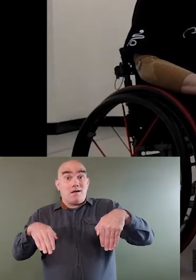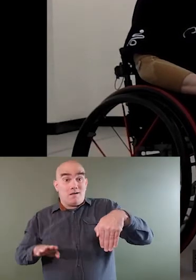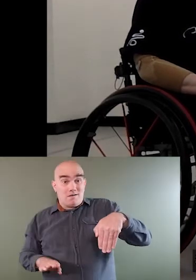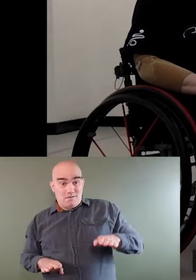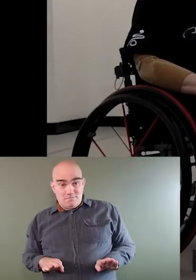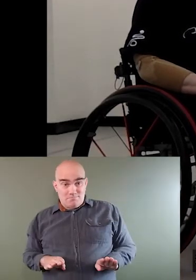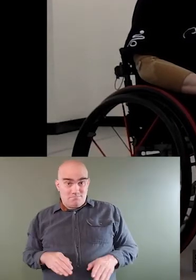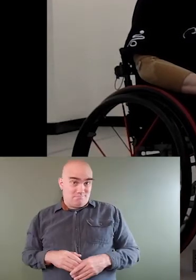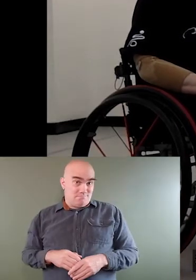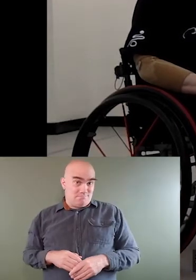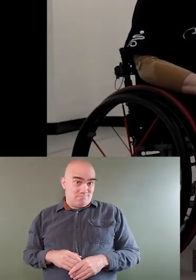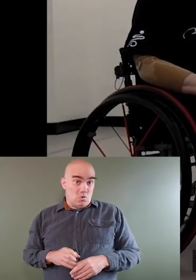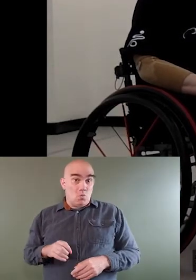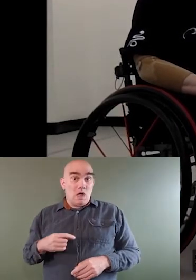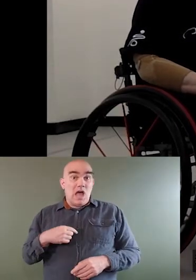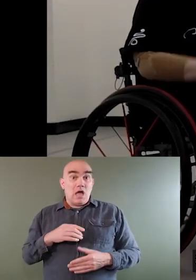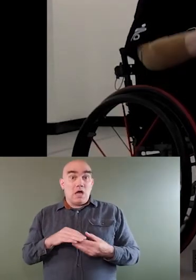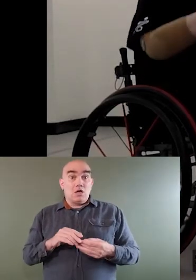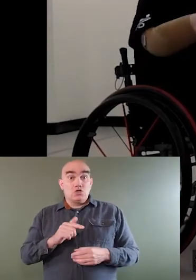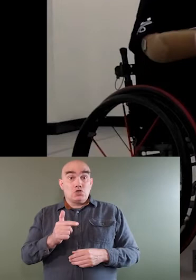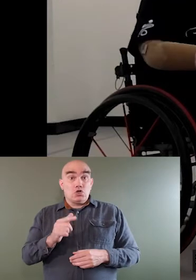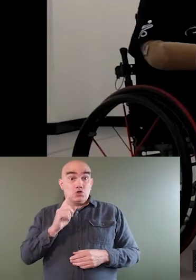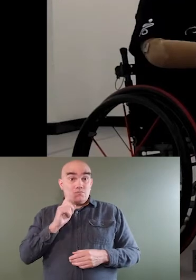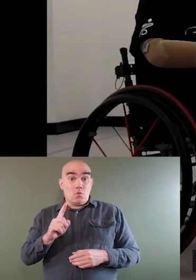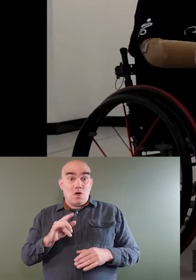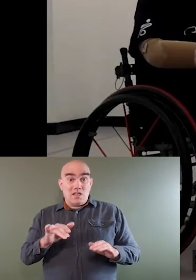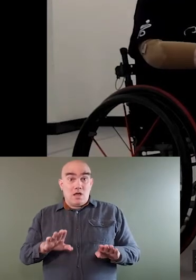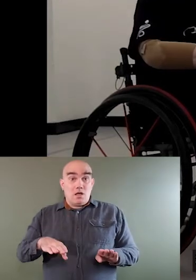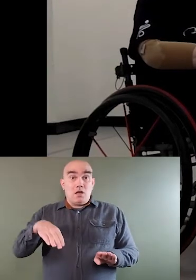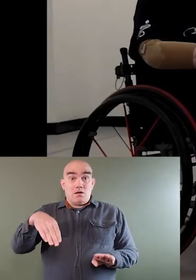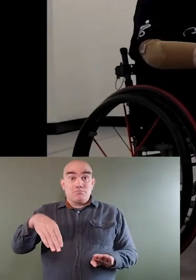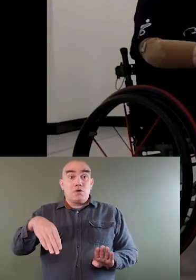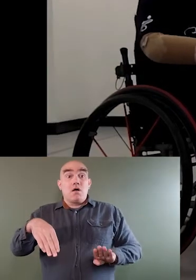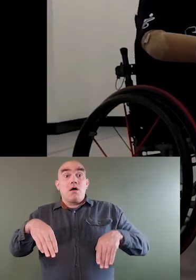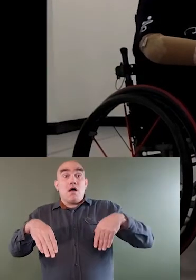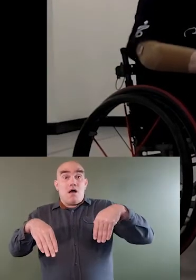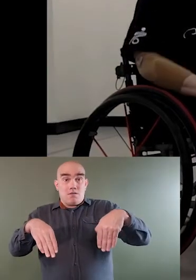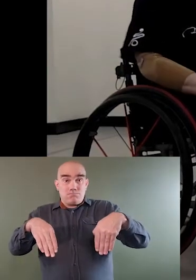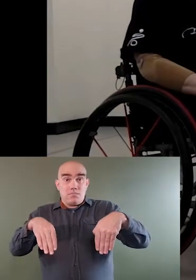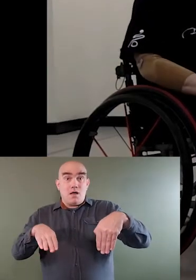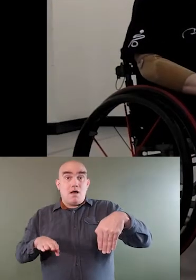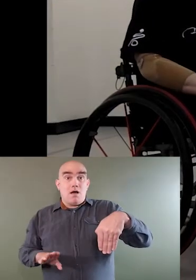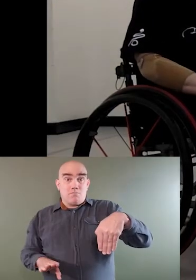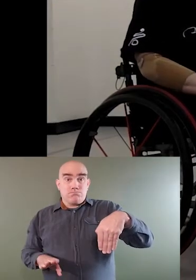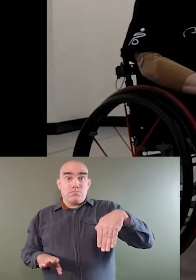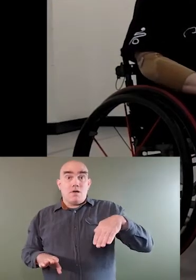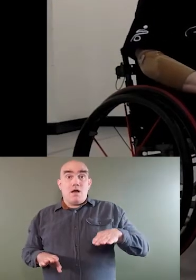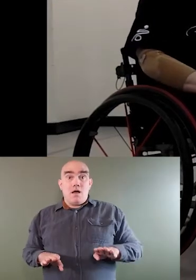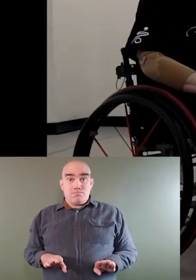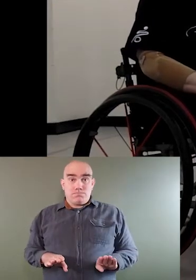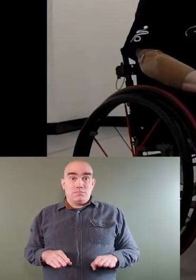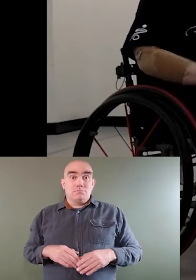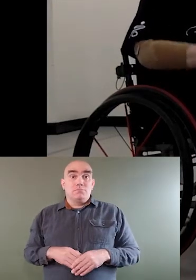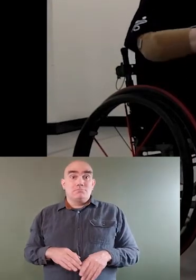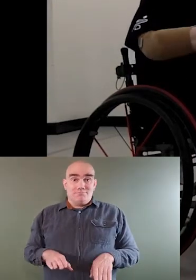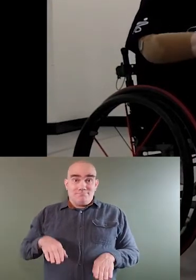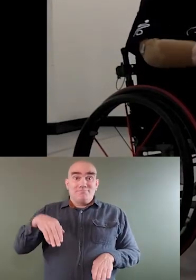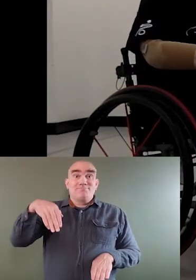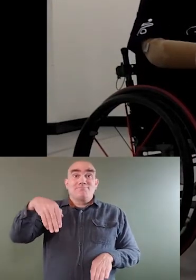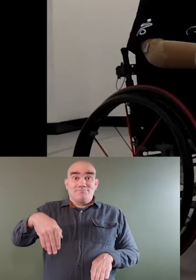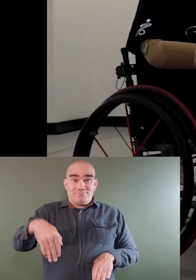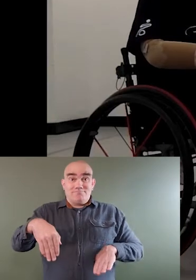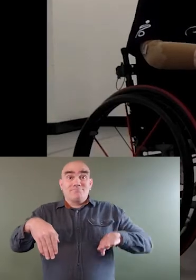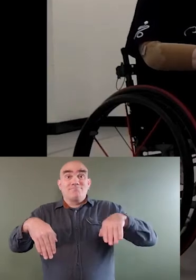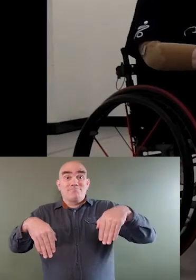we'll save the turns for the ball, ball, heel. Heel or